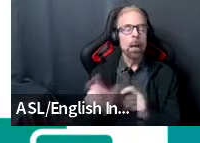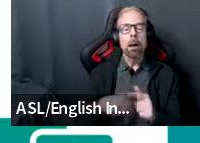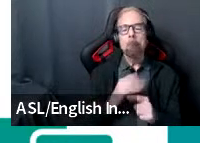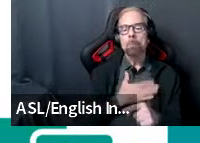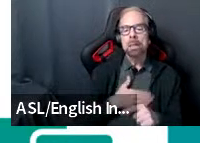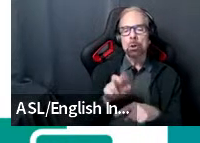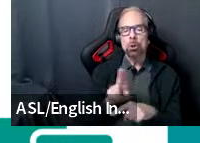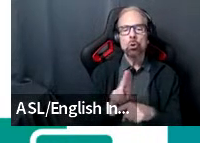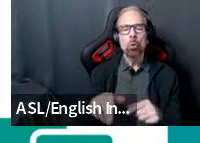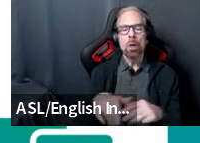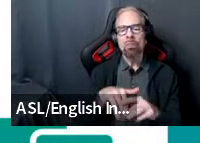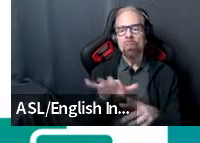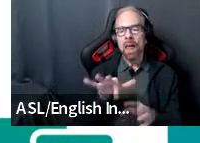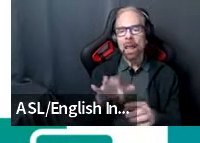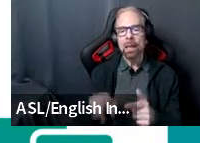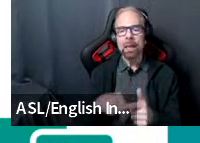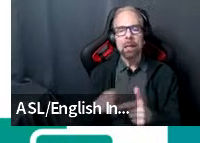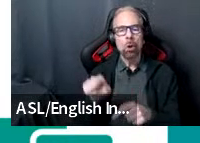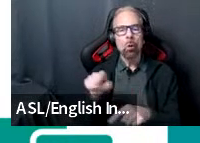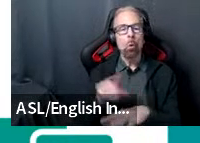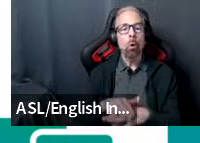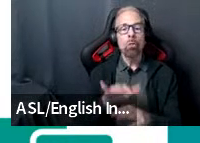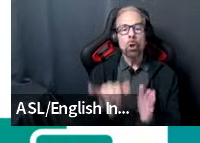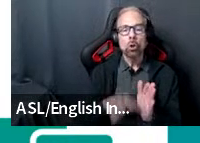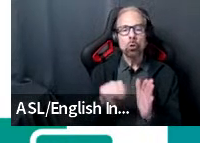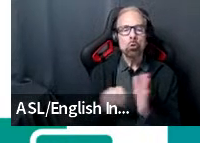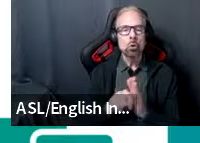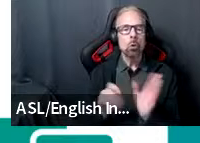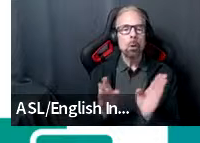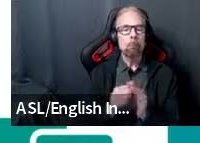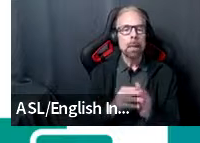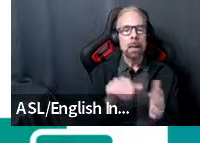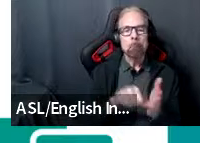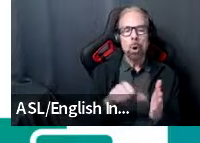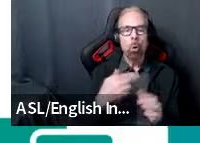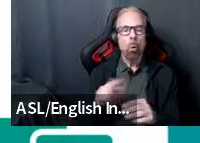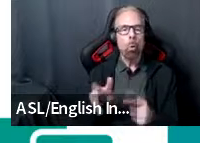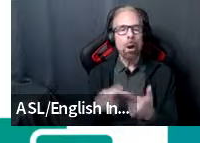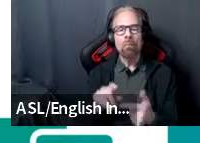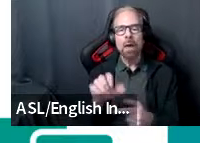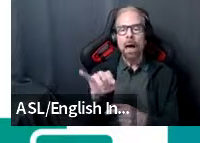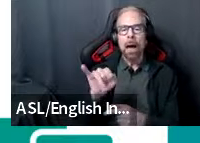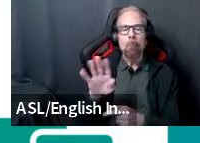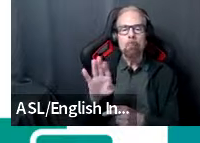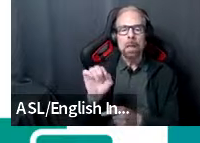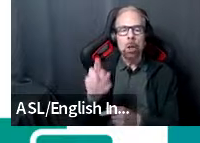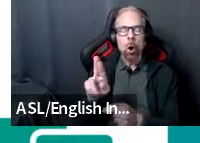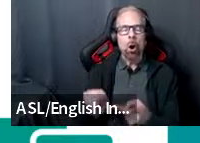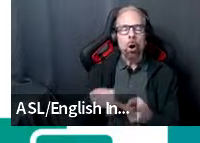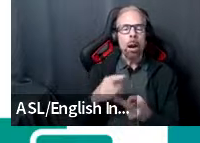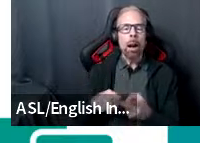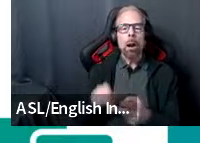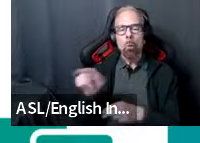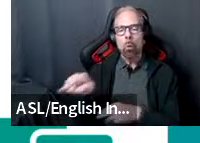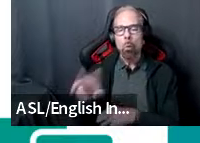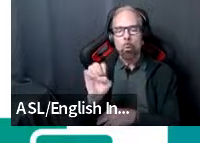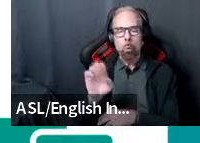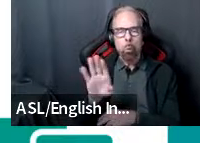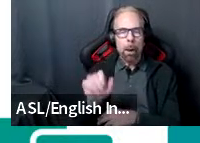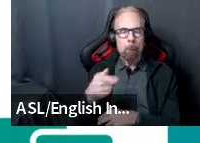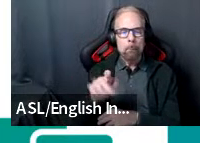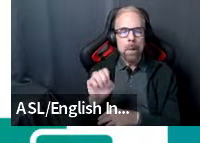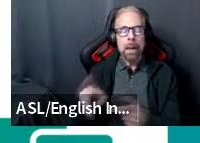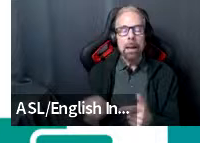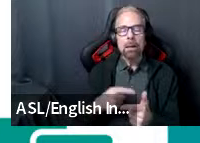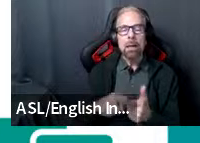in the meeting description on the YouTube meeting page or on the IBR CBAG meeting webpage. Commenters will